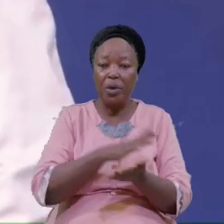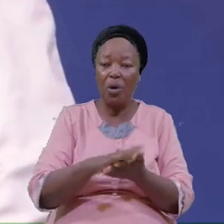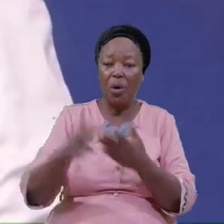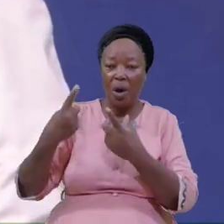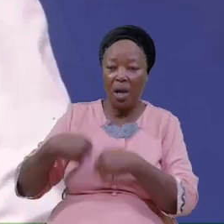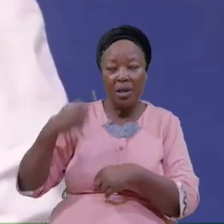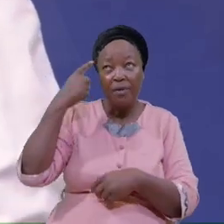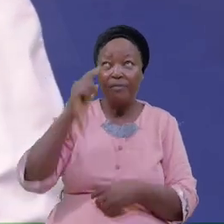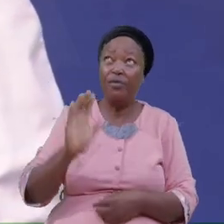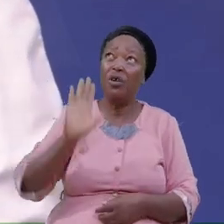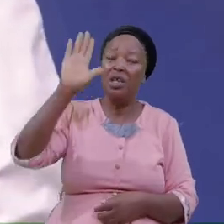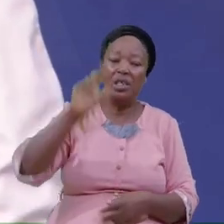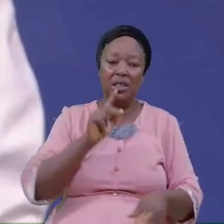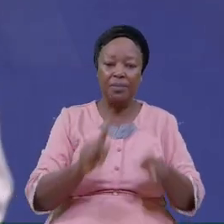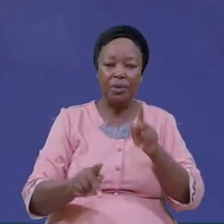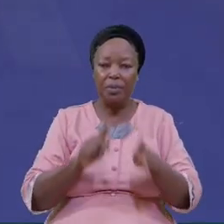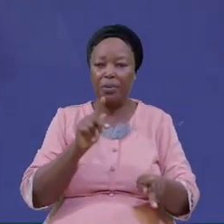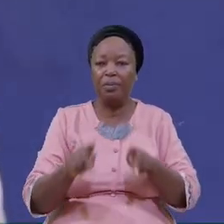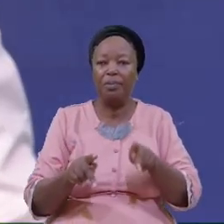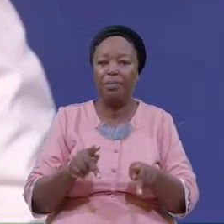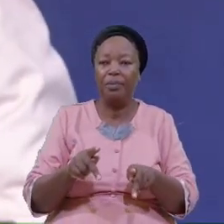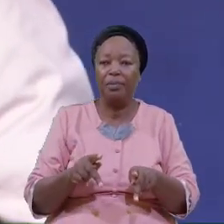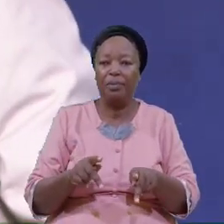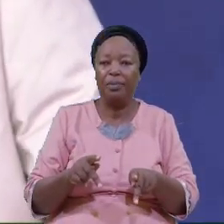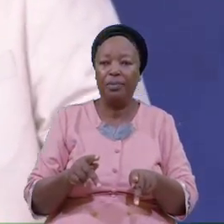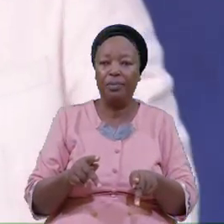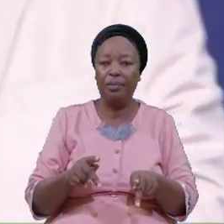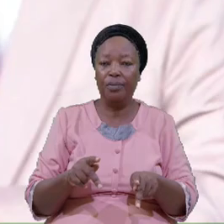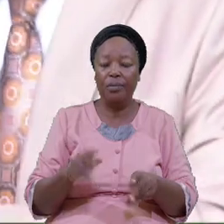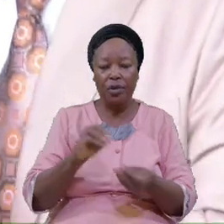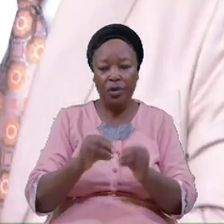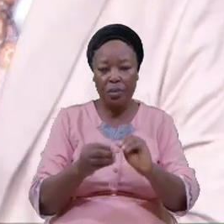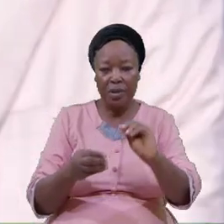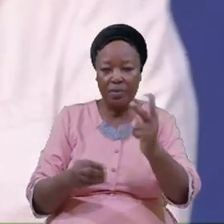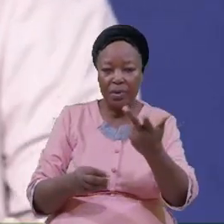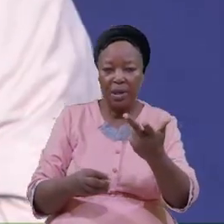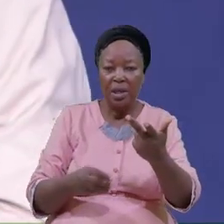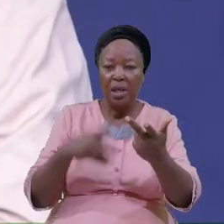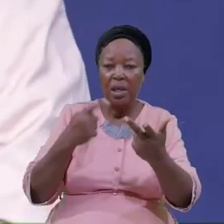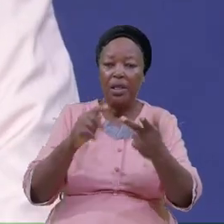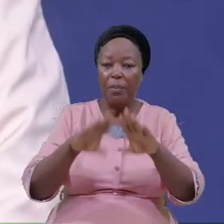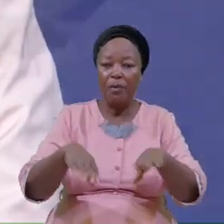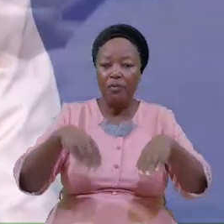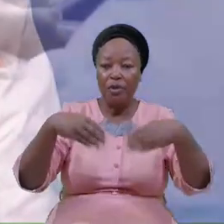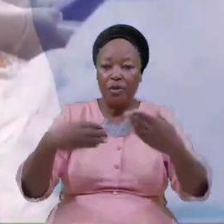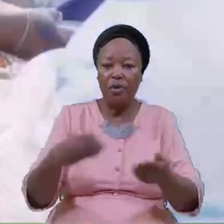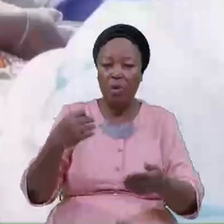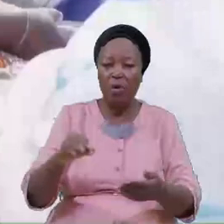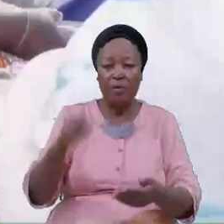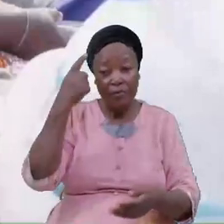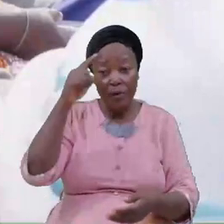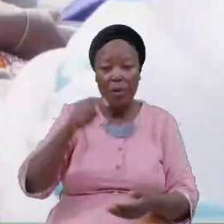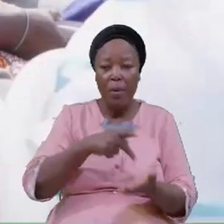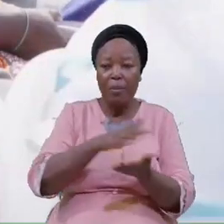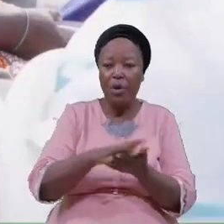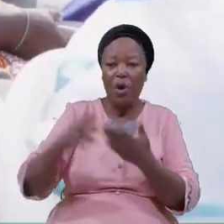people. Deuxième élément, la promesse d'un cœur pur pour son peuple. Number three, the provision of pure heart at